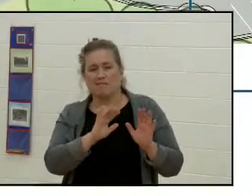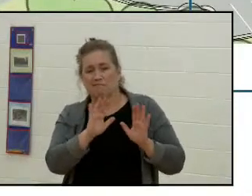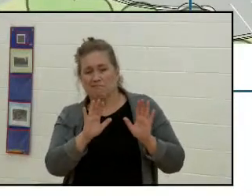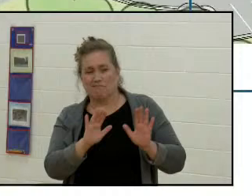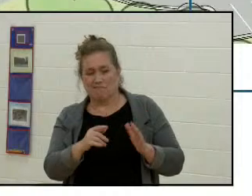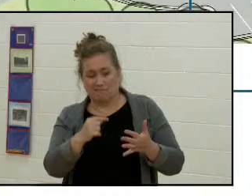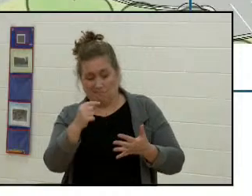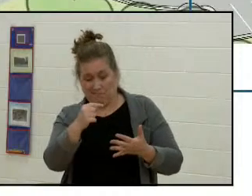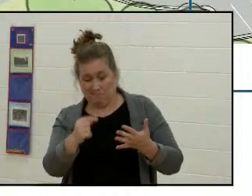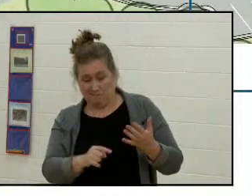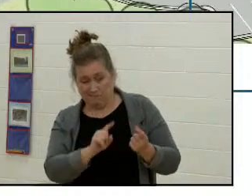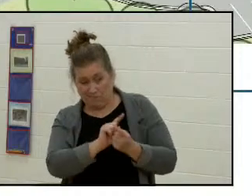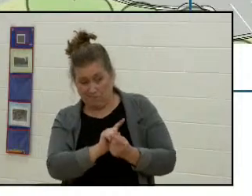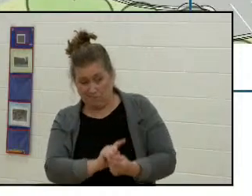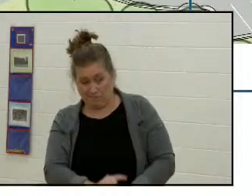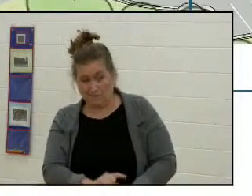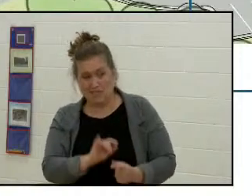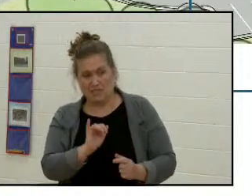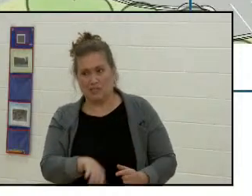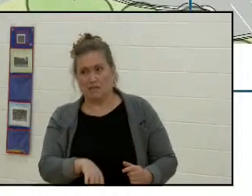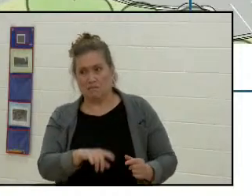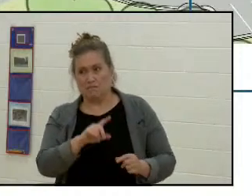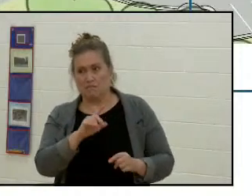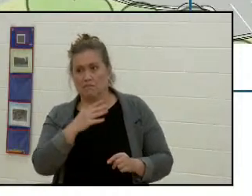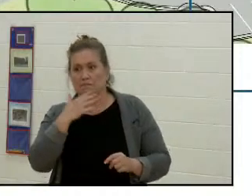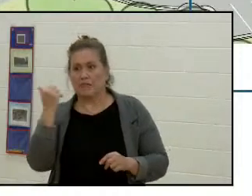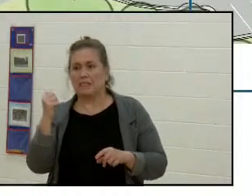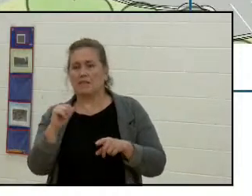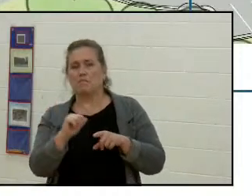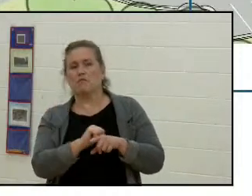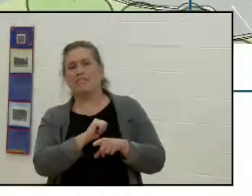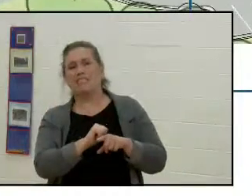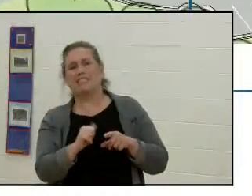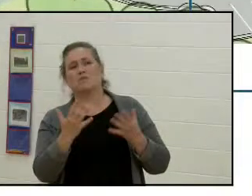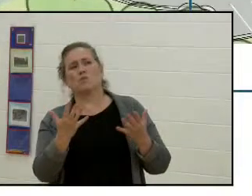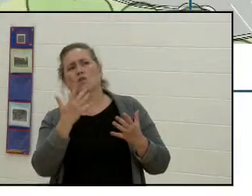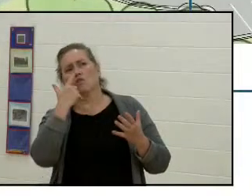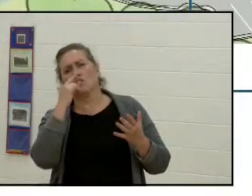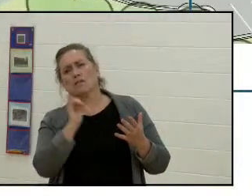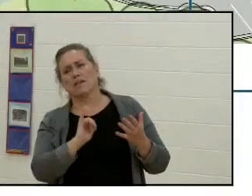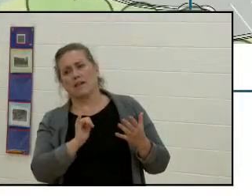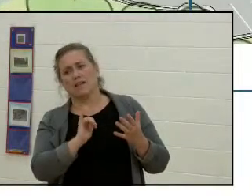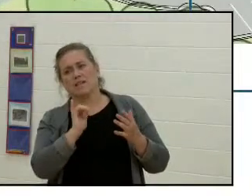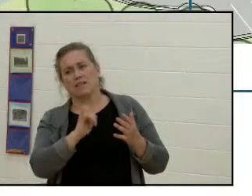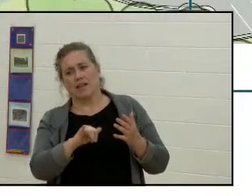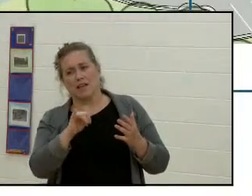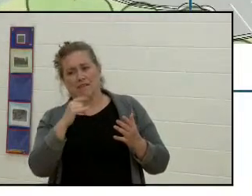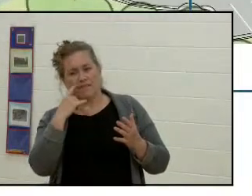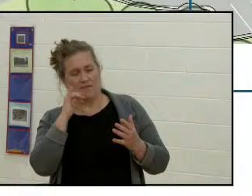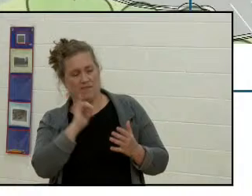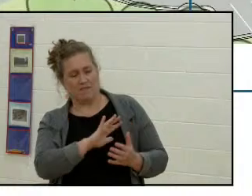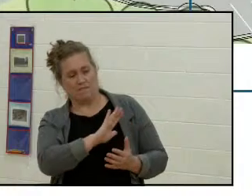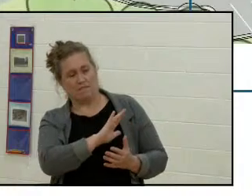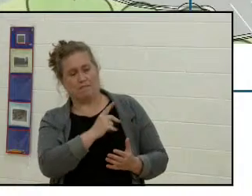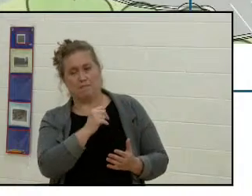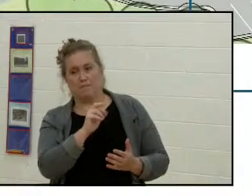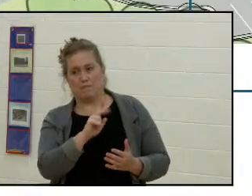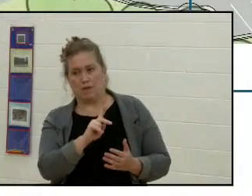of best practices and requirements and guidelines. So this is the